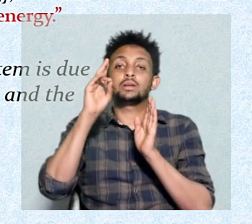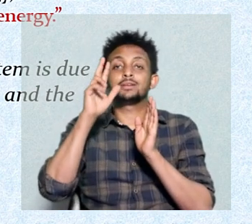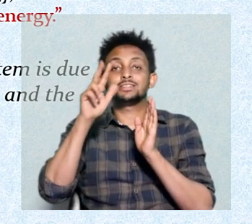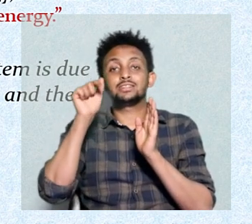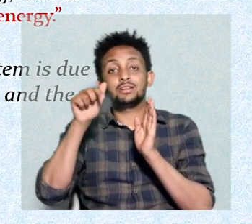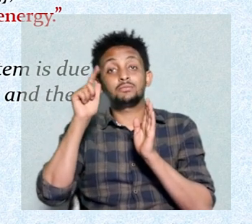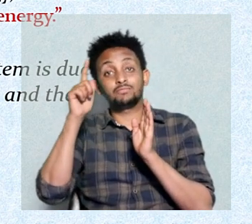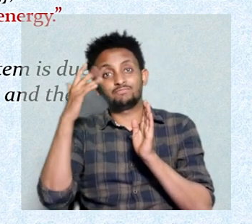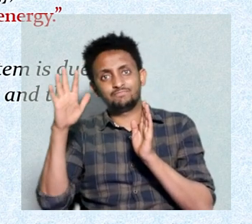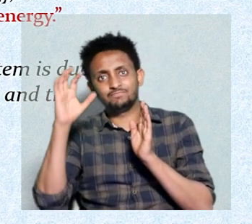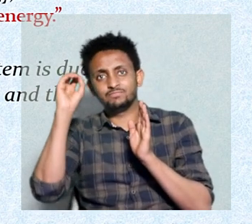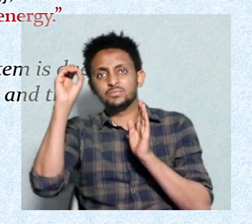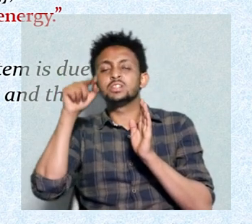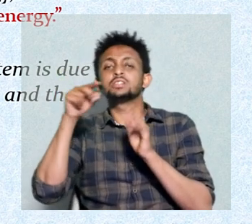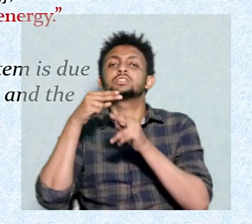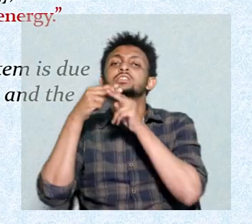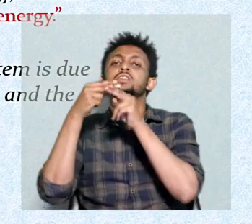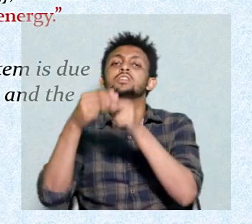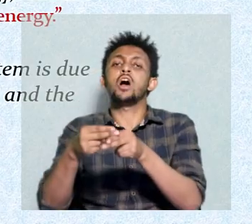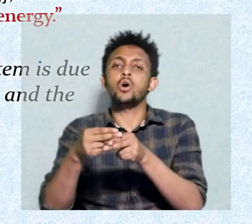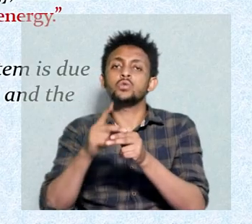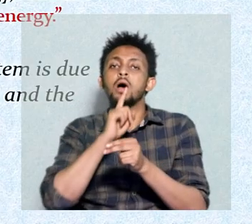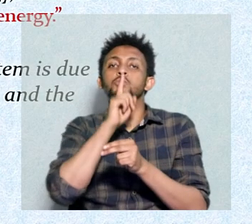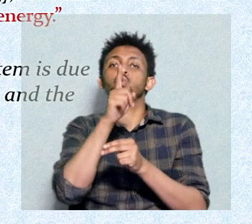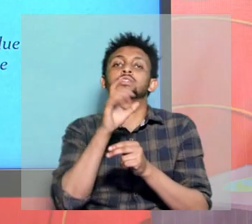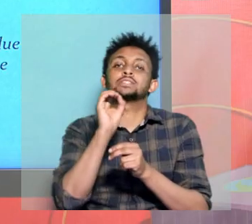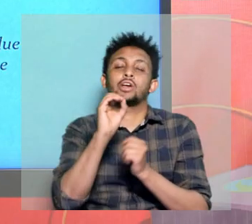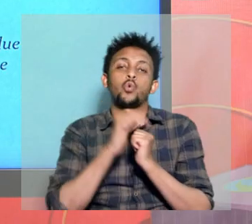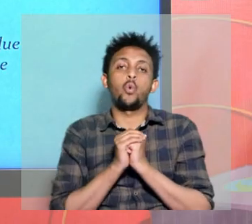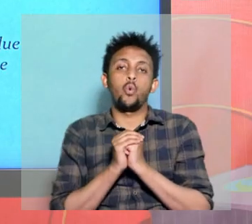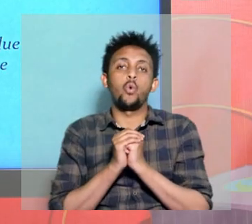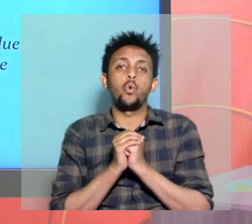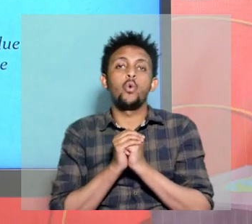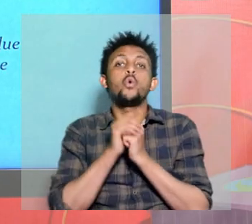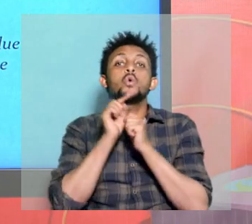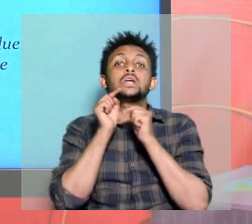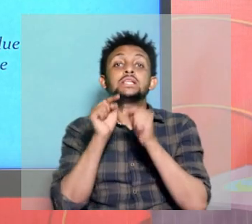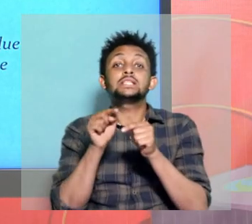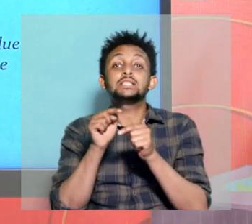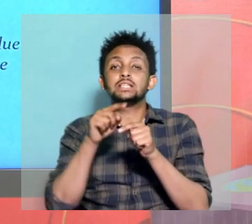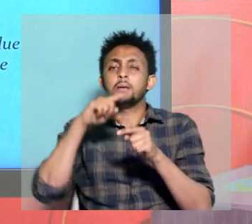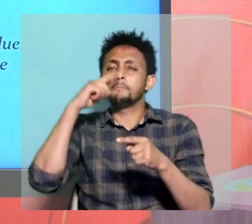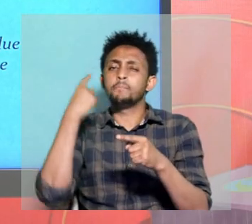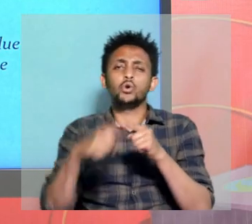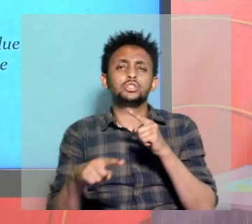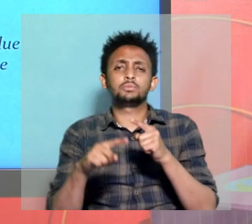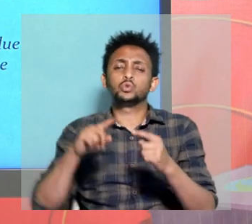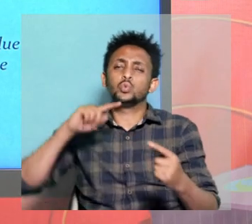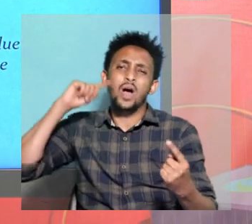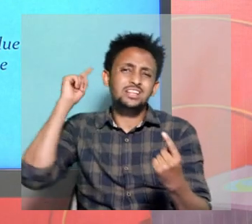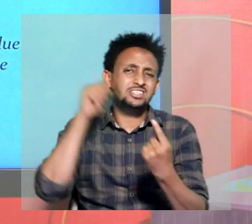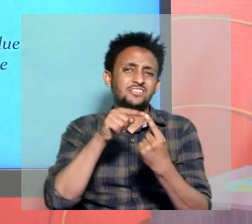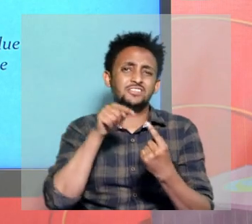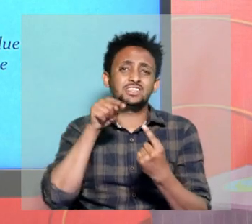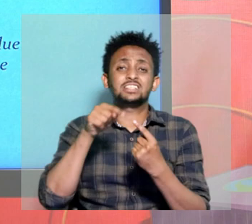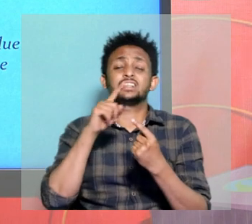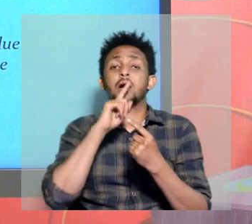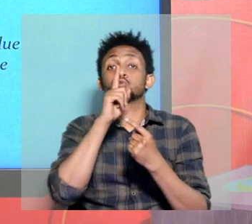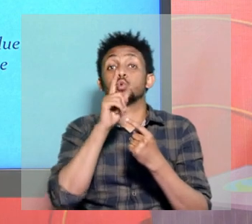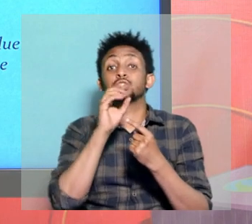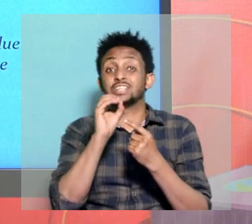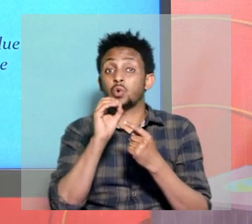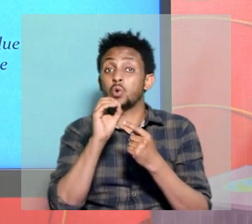-273.15 degrees Celsius is known to be absolute zero. And it is impossible to achieve this absolute